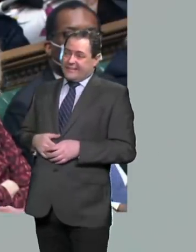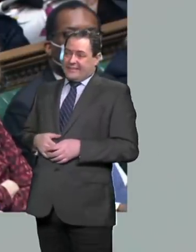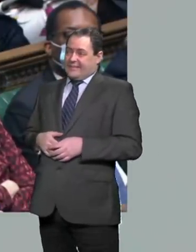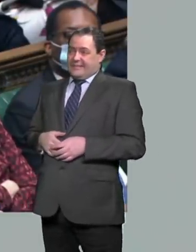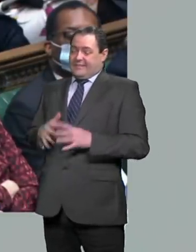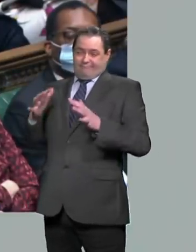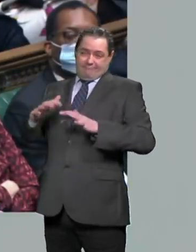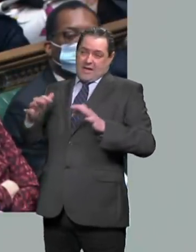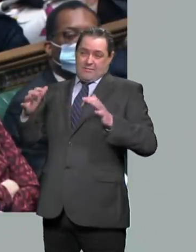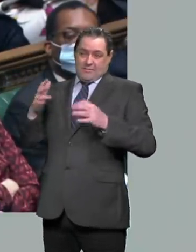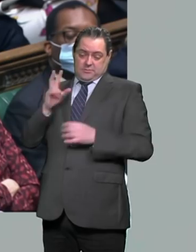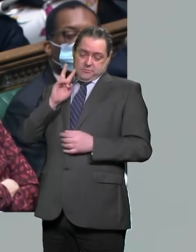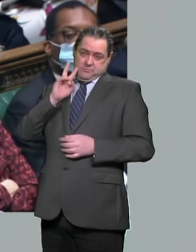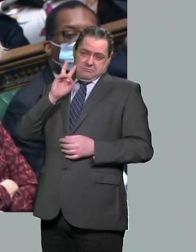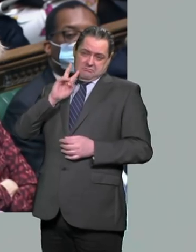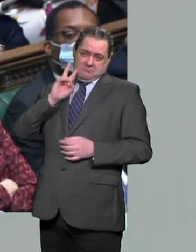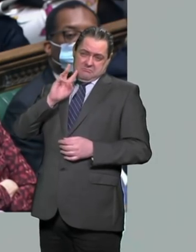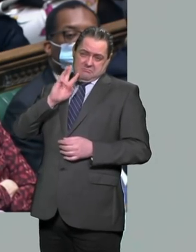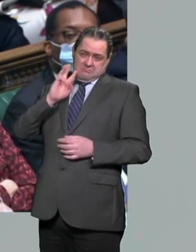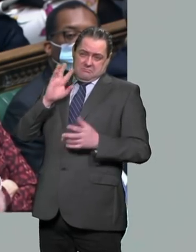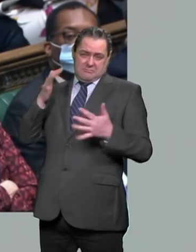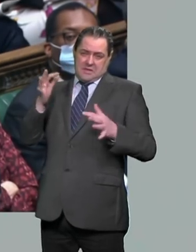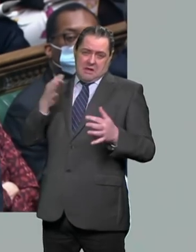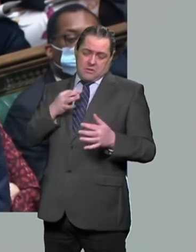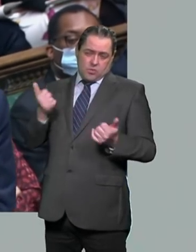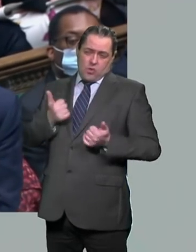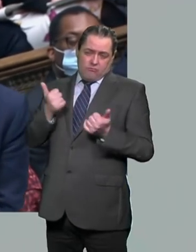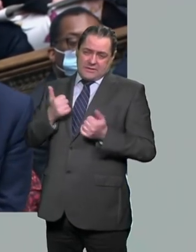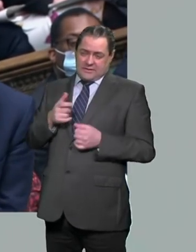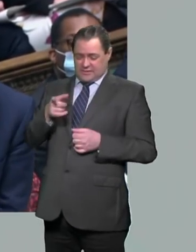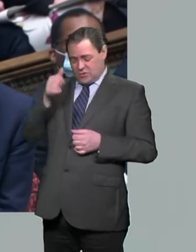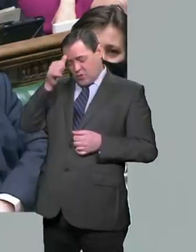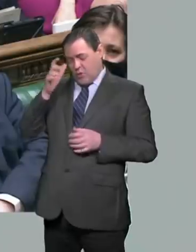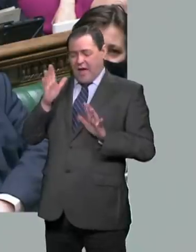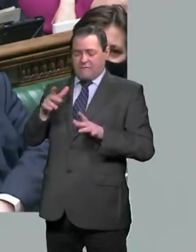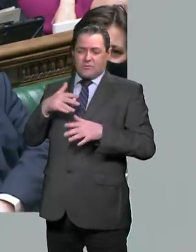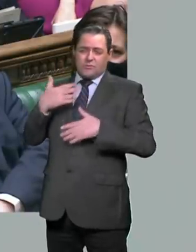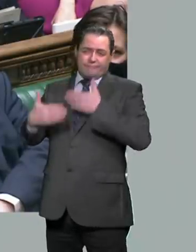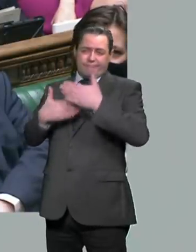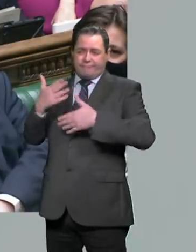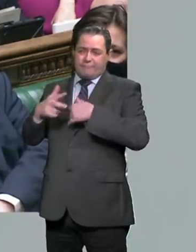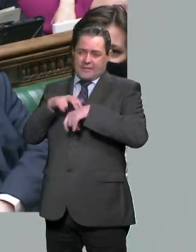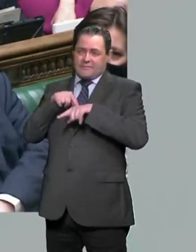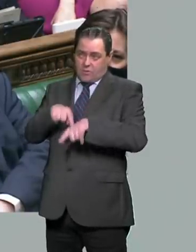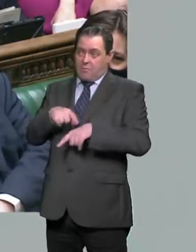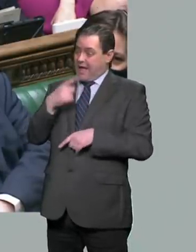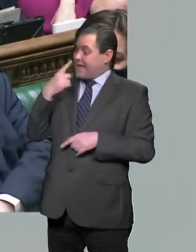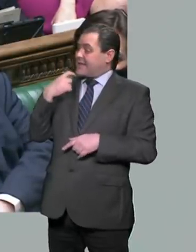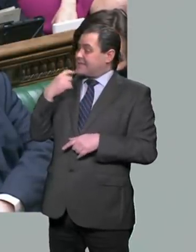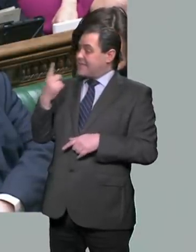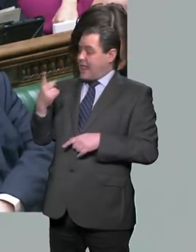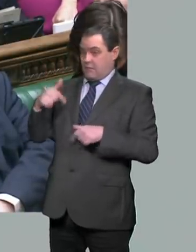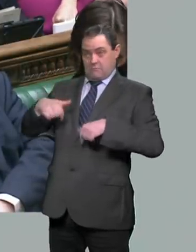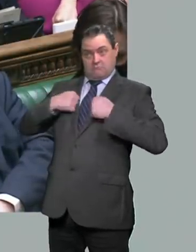the chamber a few days ago. He knows, Mr. Speaker, that the process must go on, but I can tell him what's been going on in Downing Street,